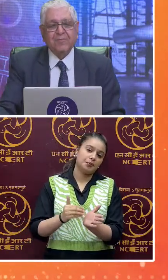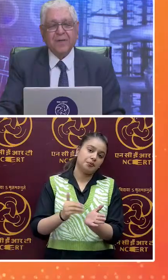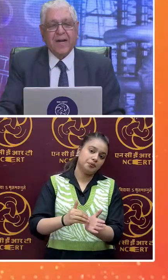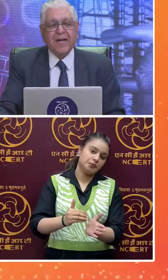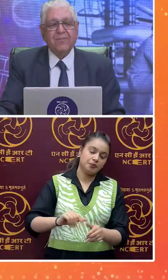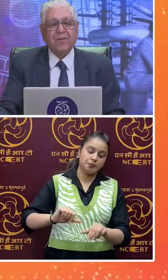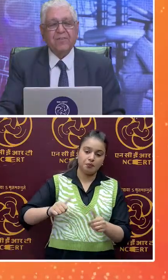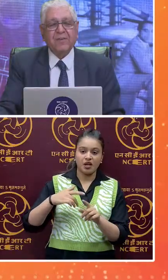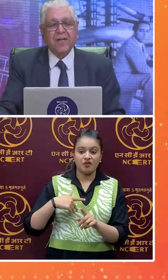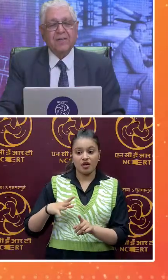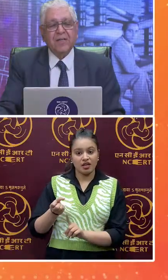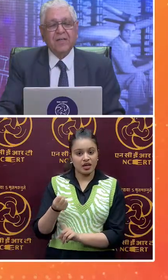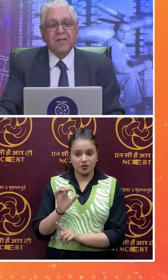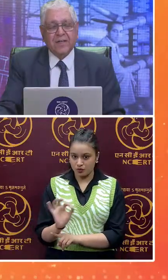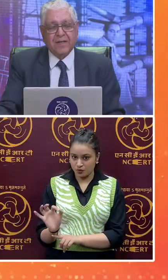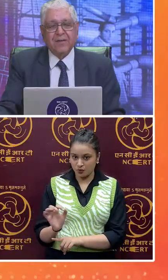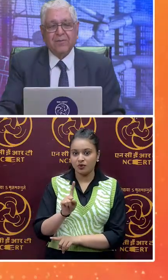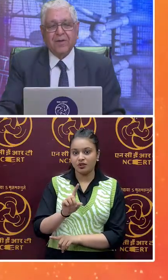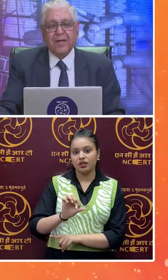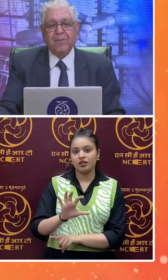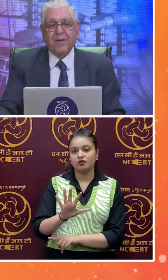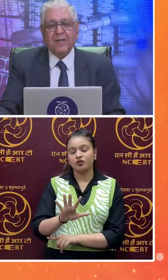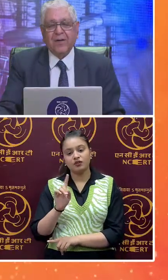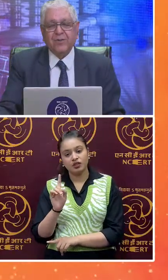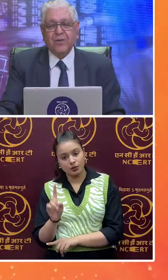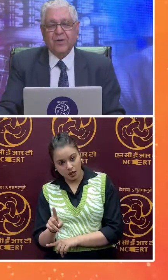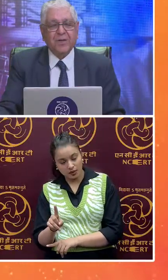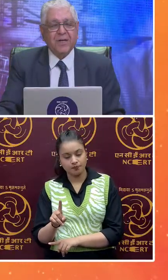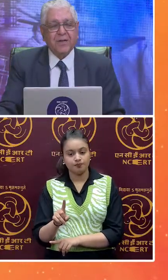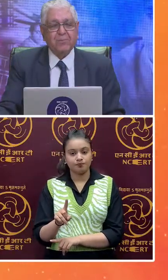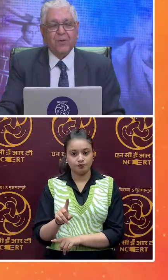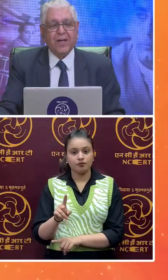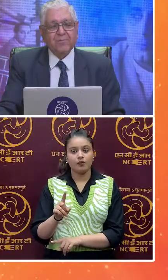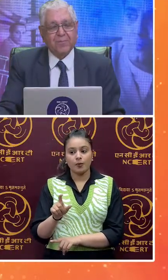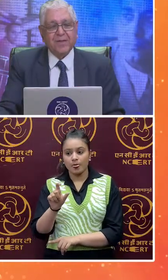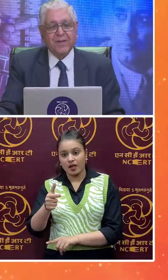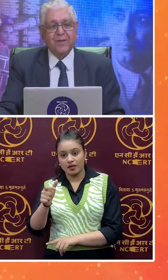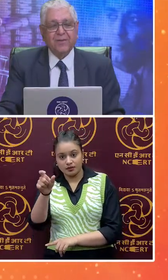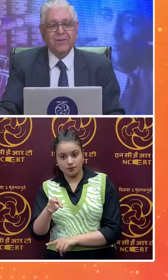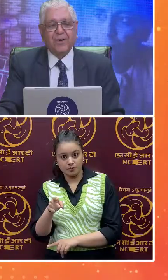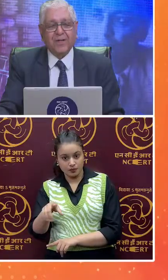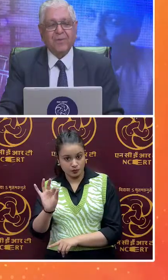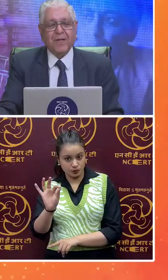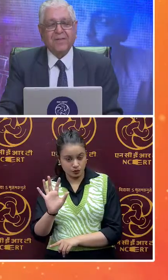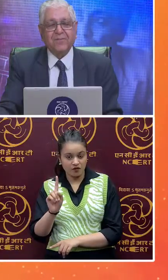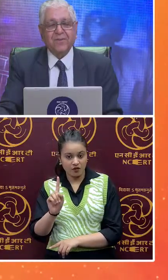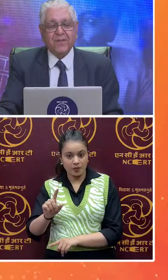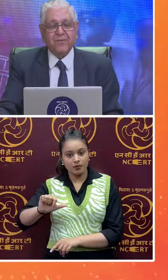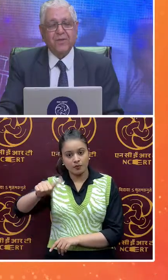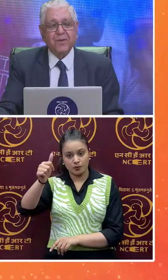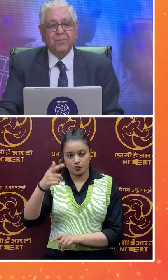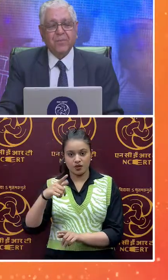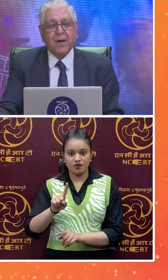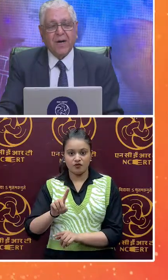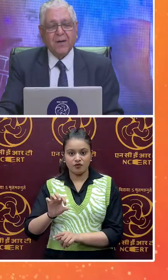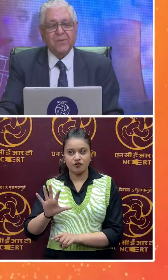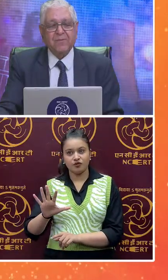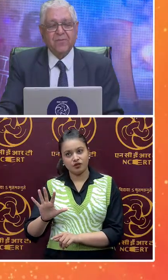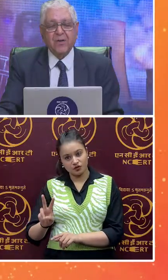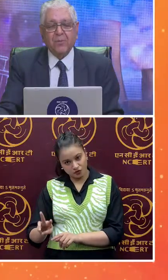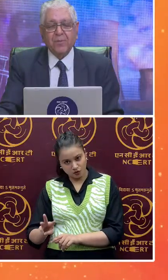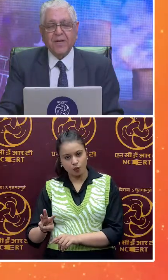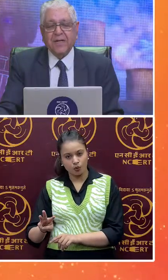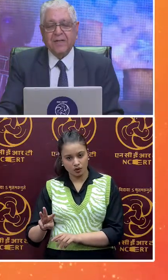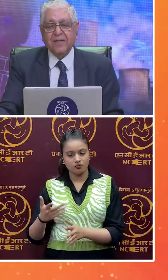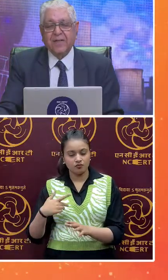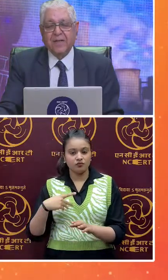it. In 1951, Hadamard had also nominated Pauling, but he got the prize in 54. Bhabha himself